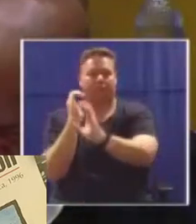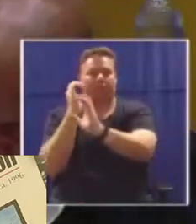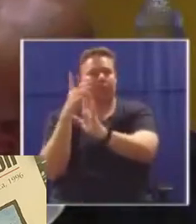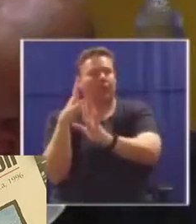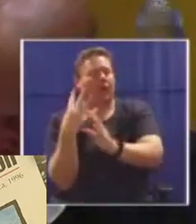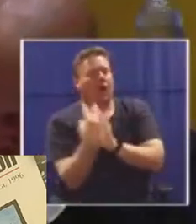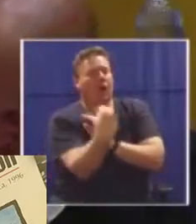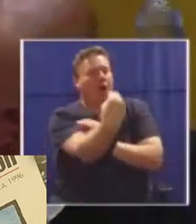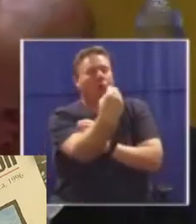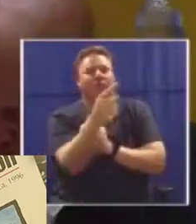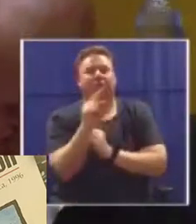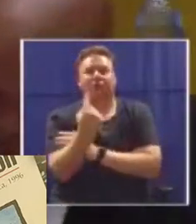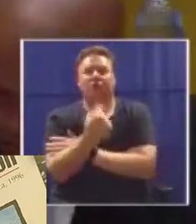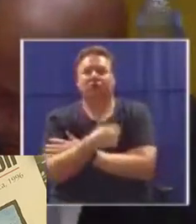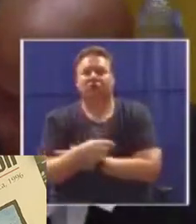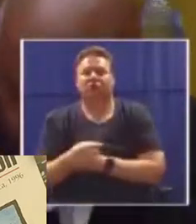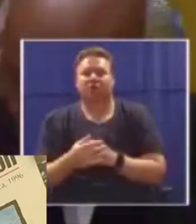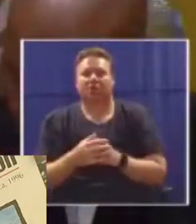chamber.